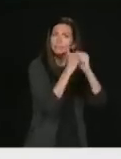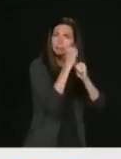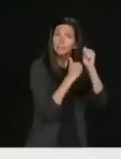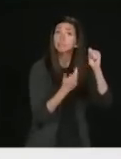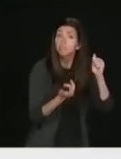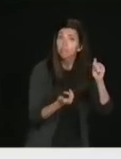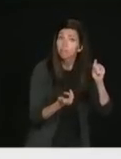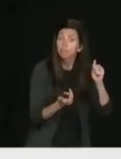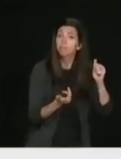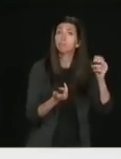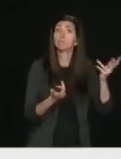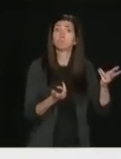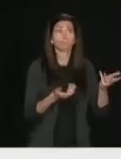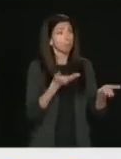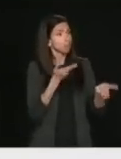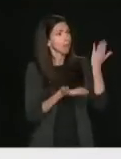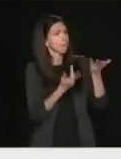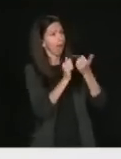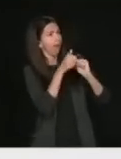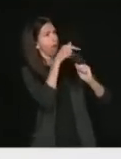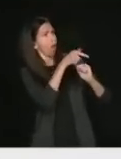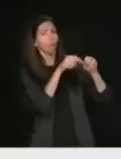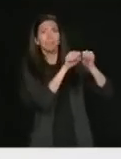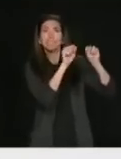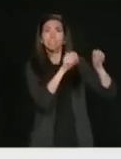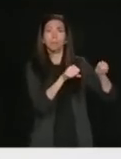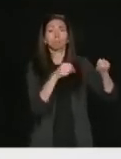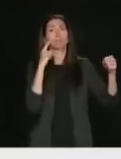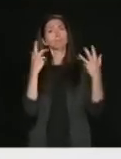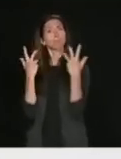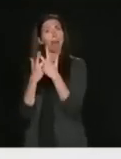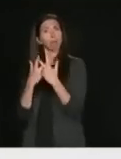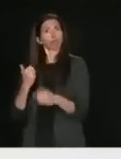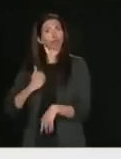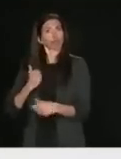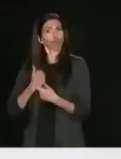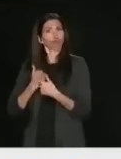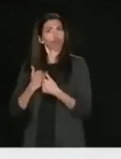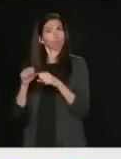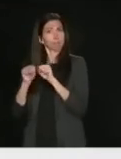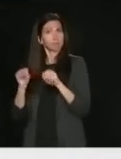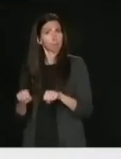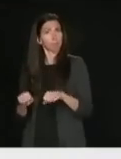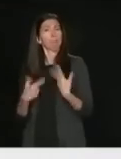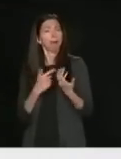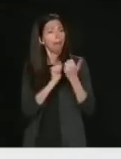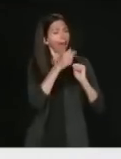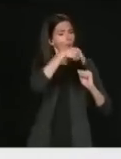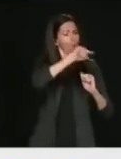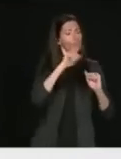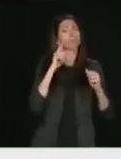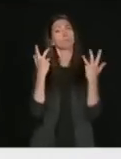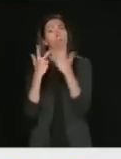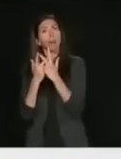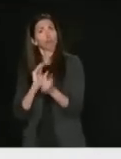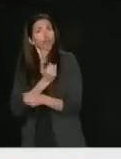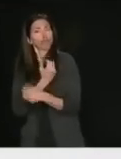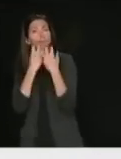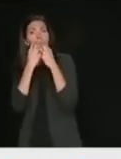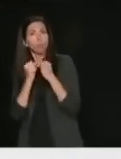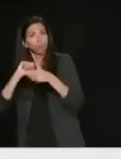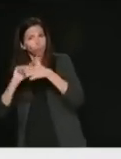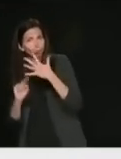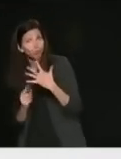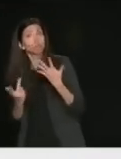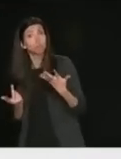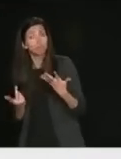institutions in line with our values. We will continue to do that. We will continue to support the WHO, even as we look for